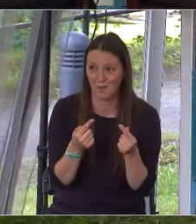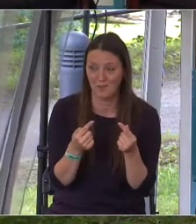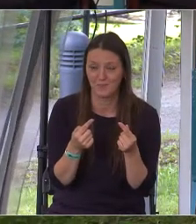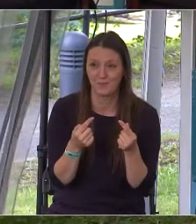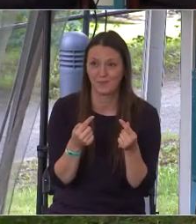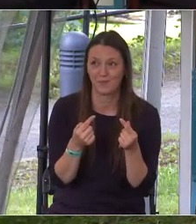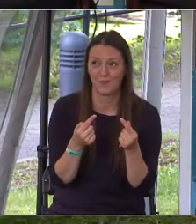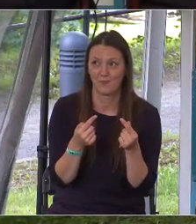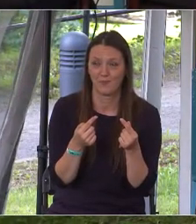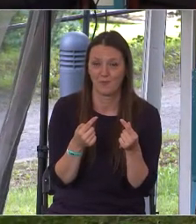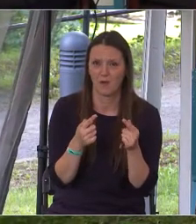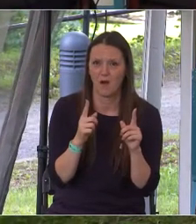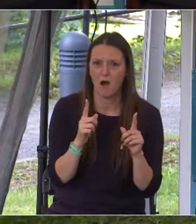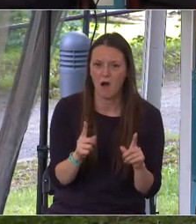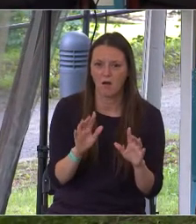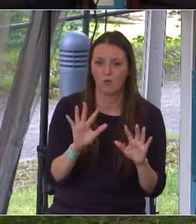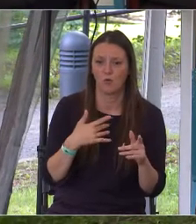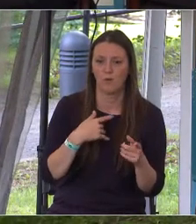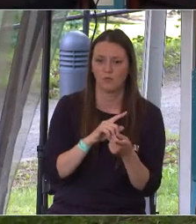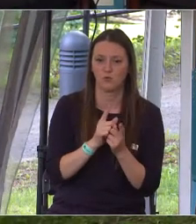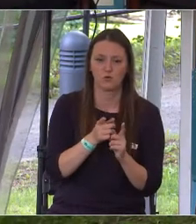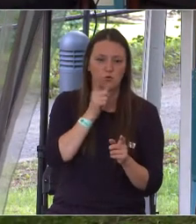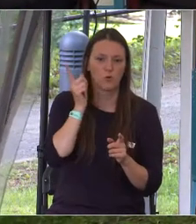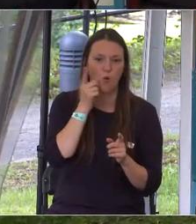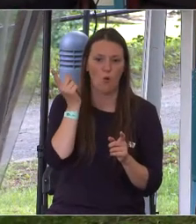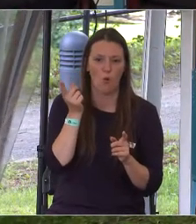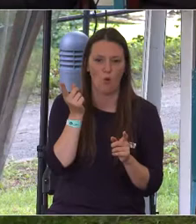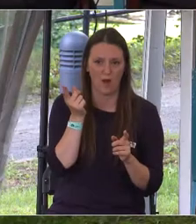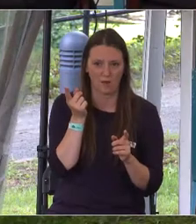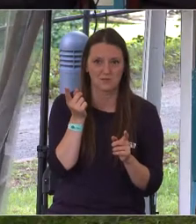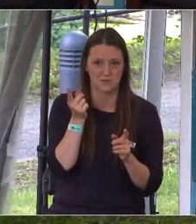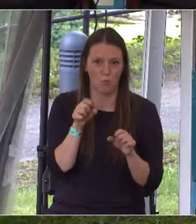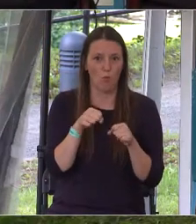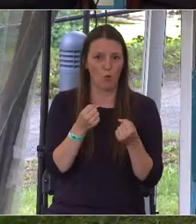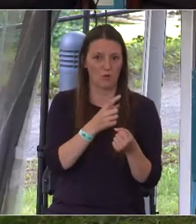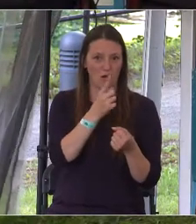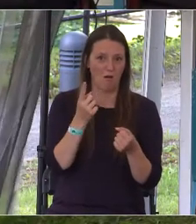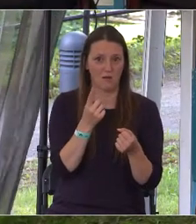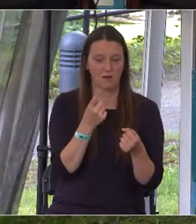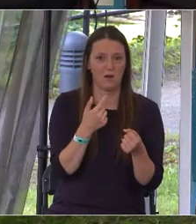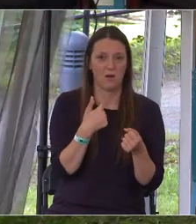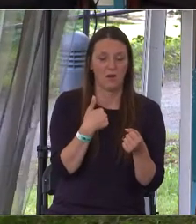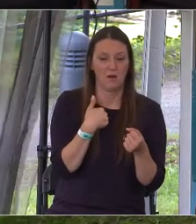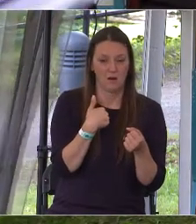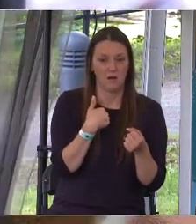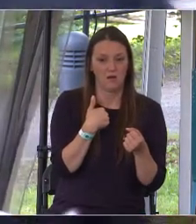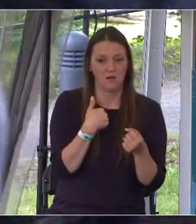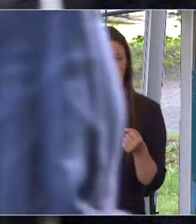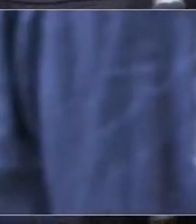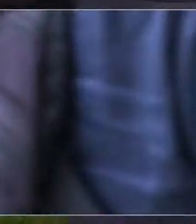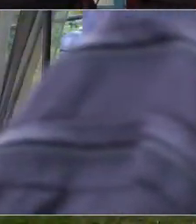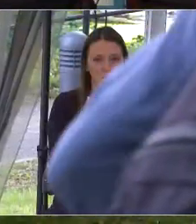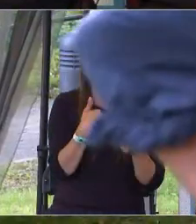At the moment when you from the future, from the past, I would say, and at that moment, you come